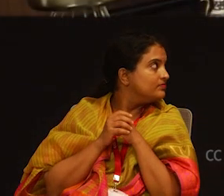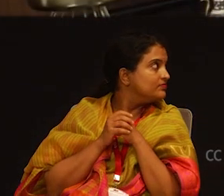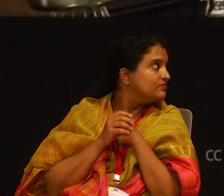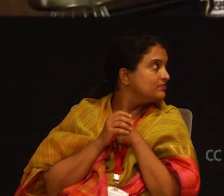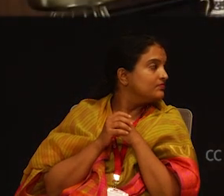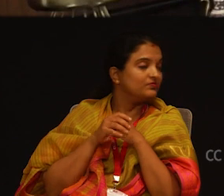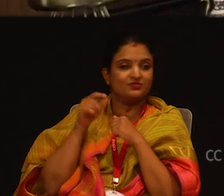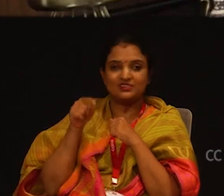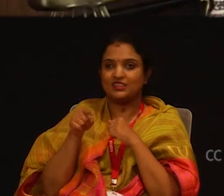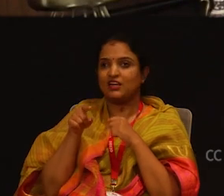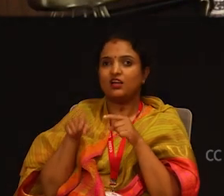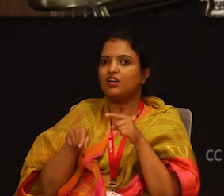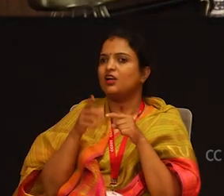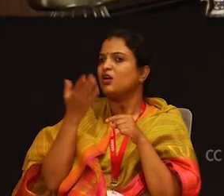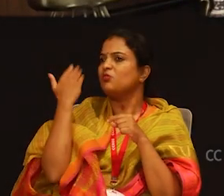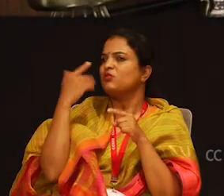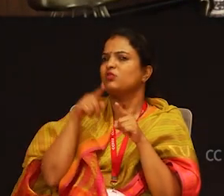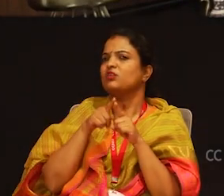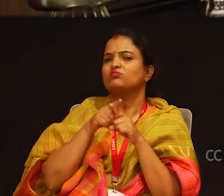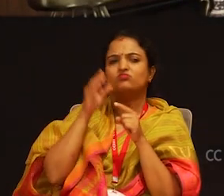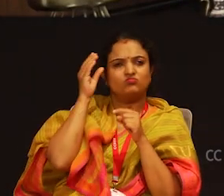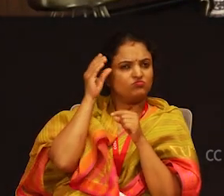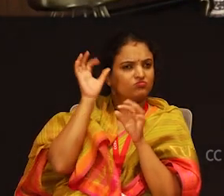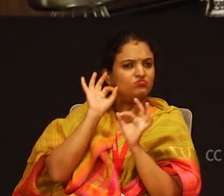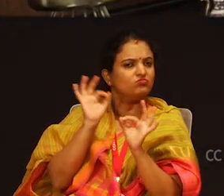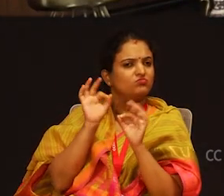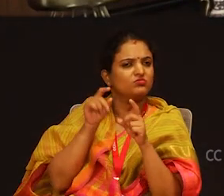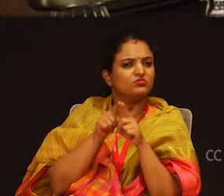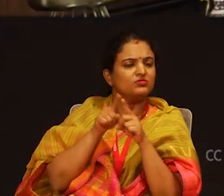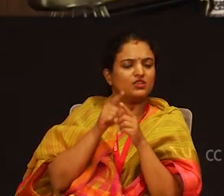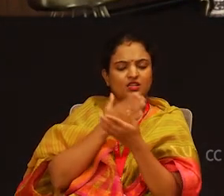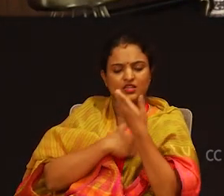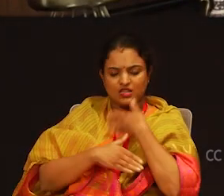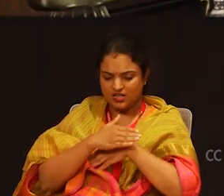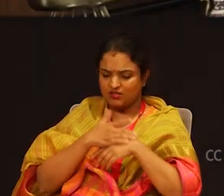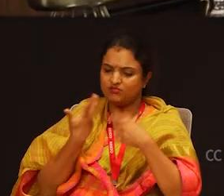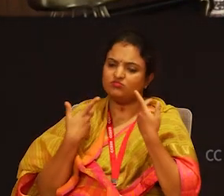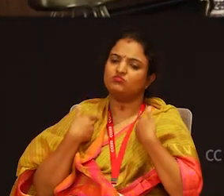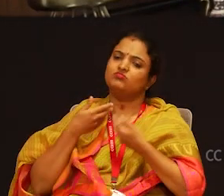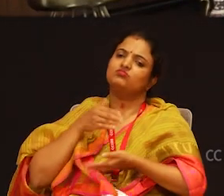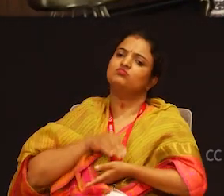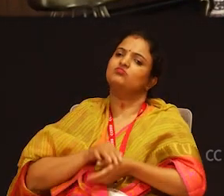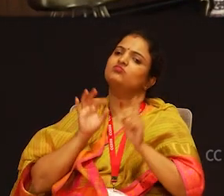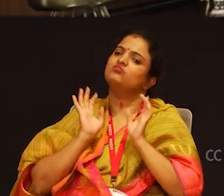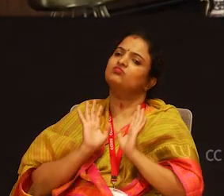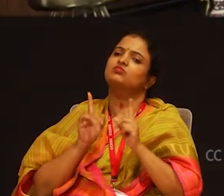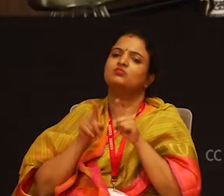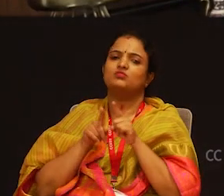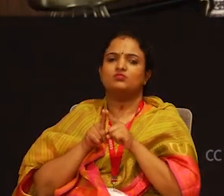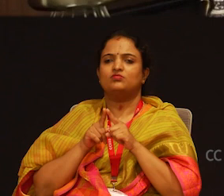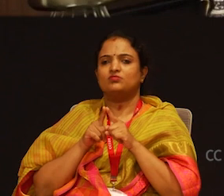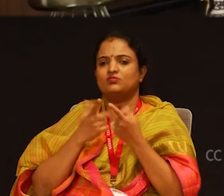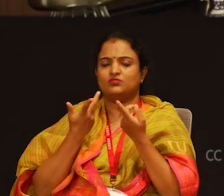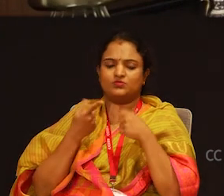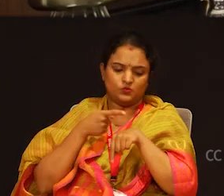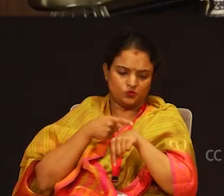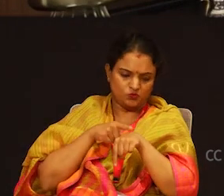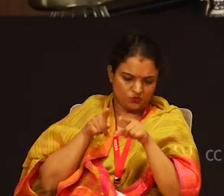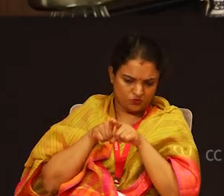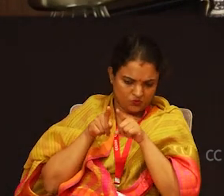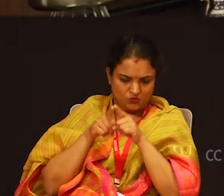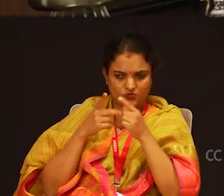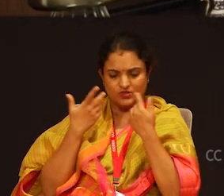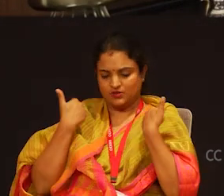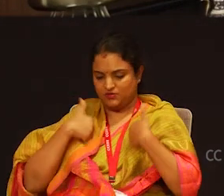concept of disability. It's all about knowing your ability. We all are born with certain limitations, whether psychological